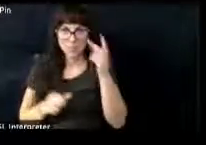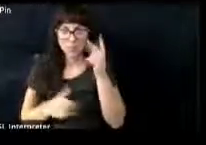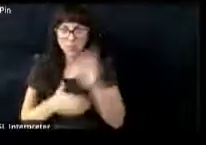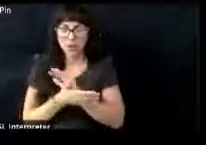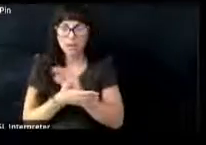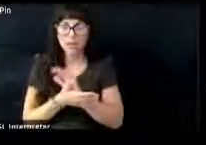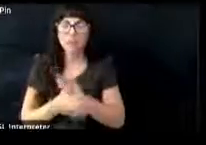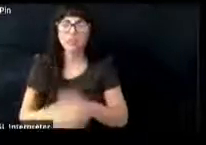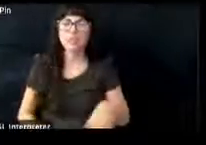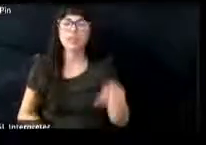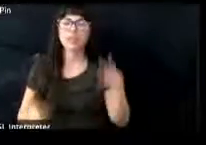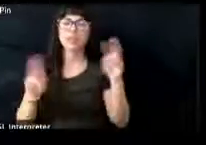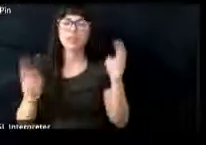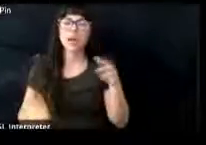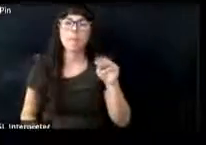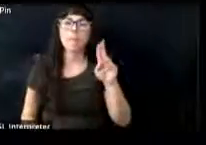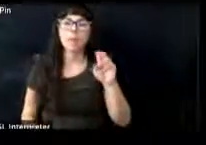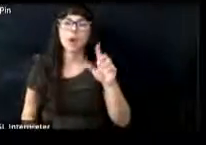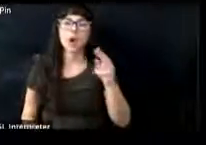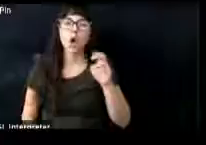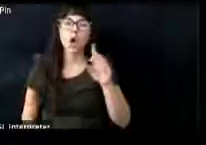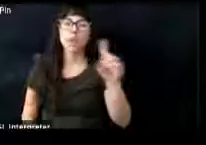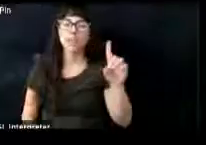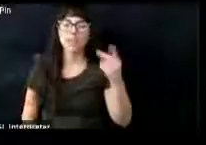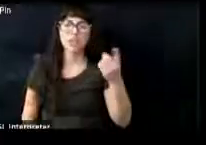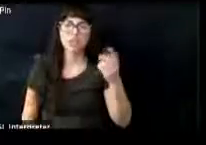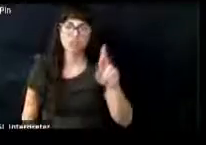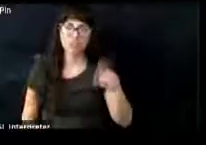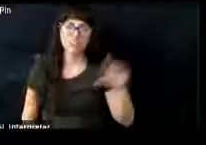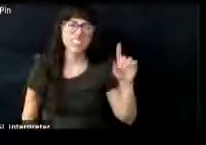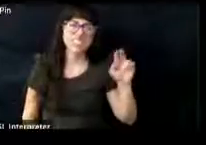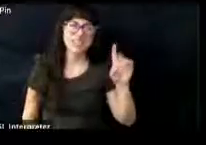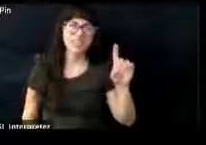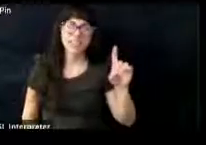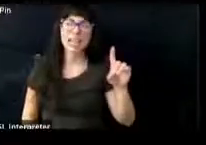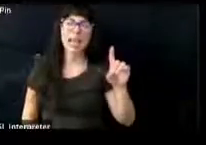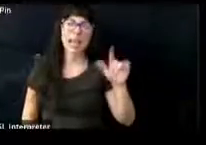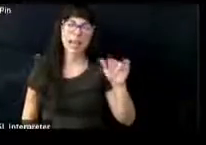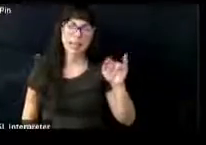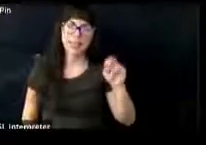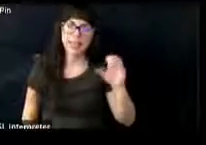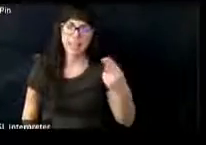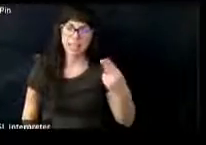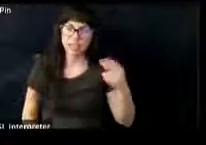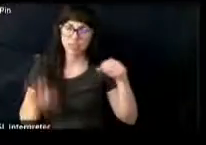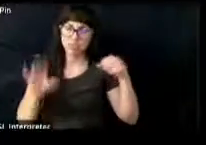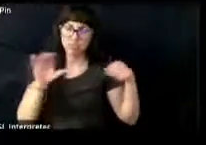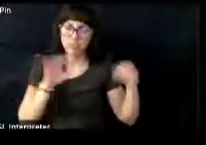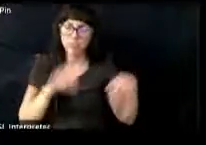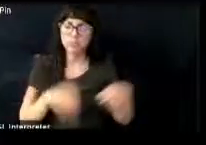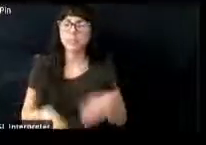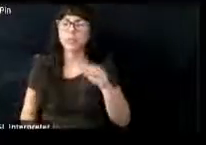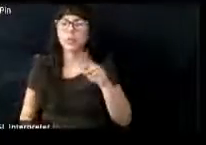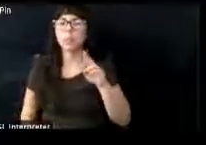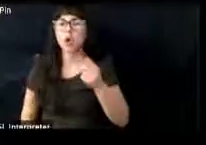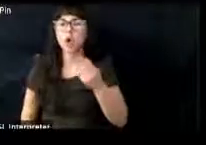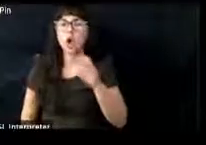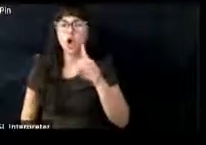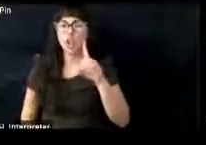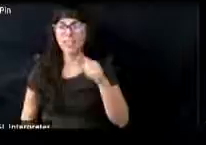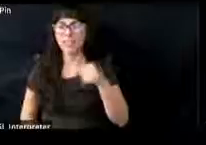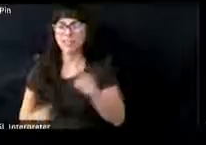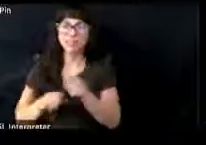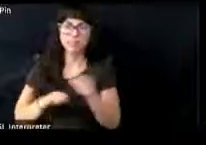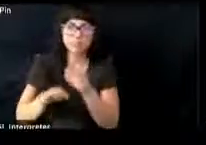aptly titled Mulholland Drive. As you're surely aware, Mulholland winds along the crest of the Hollywood Hills, representing